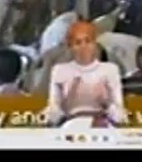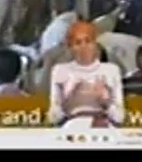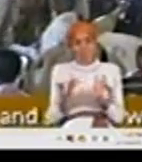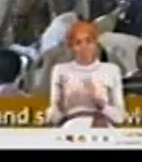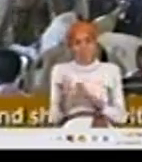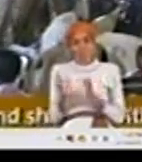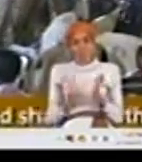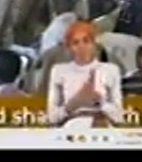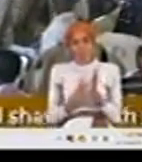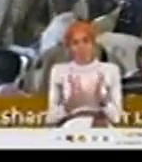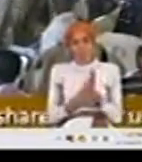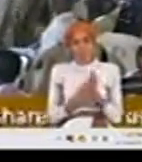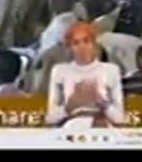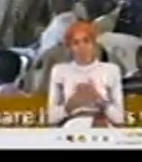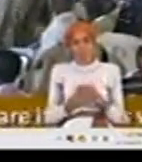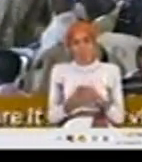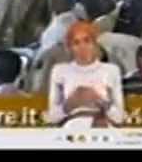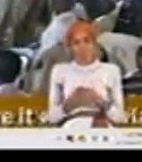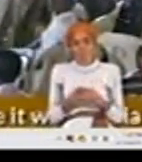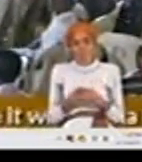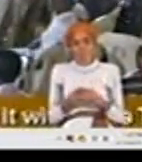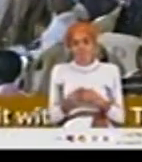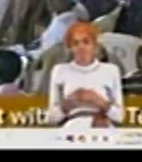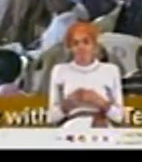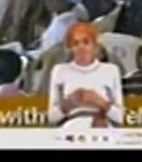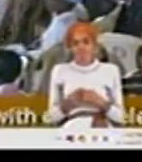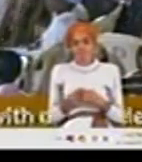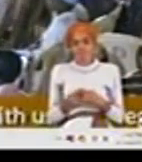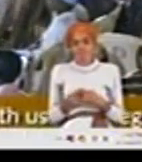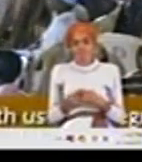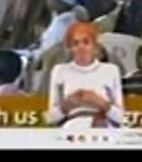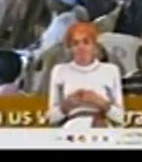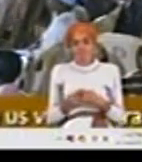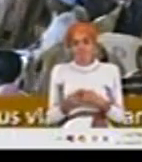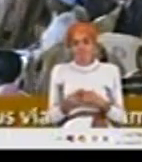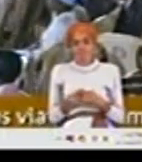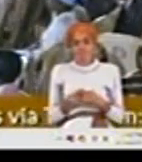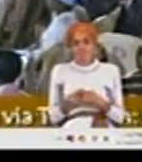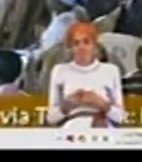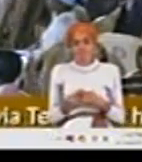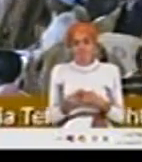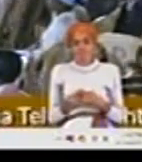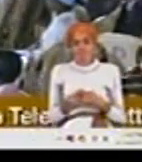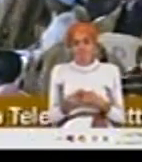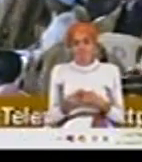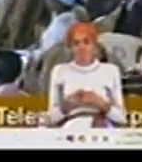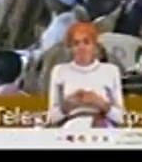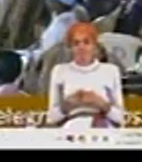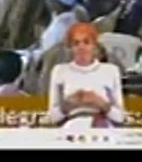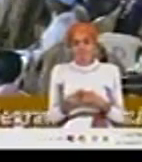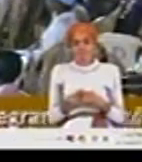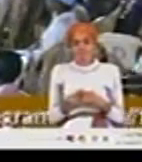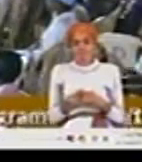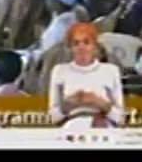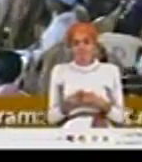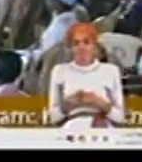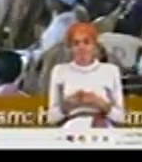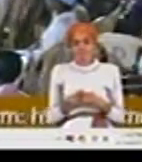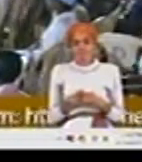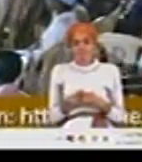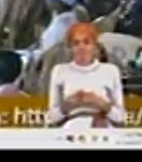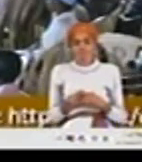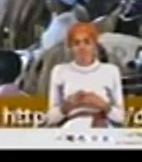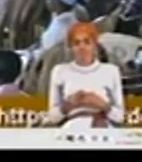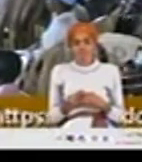name again doctor doctor what is that big name I can't I can't even I can't remember it what is the name of that thing the first medical